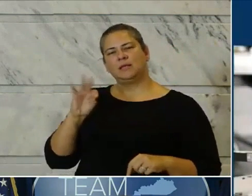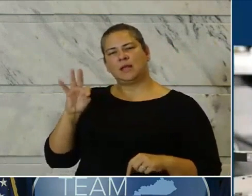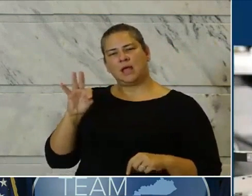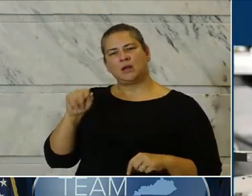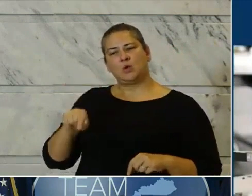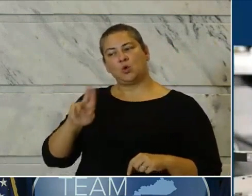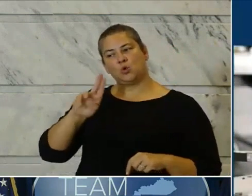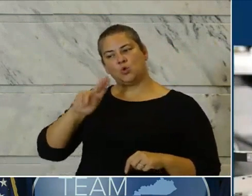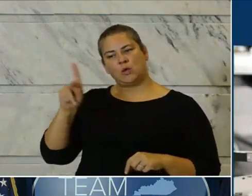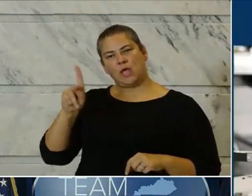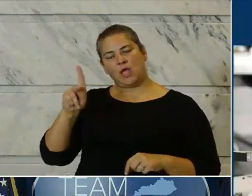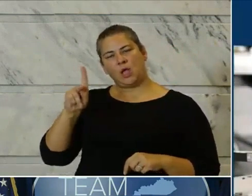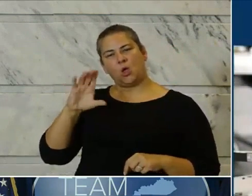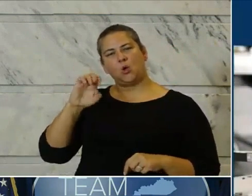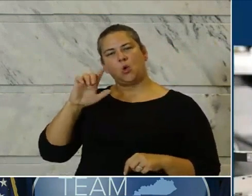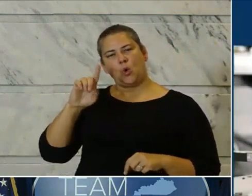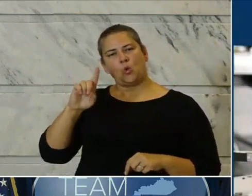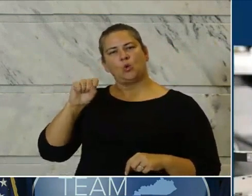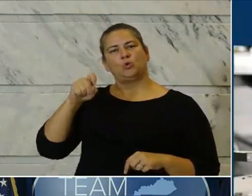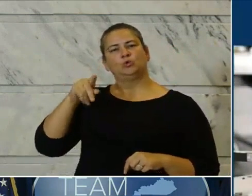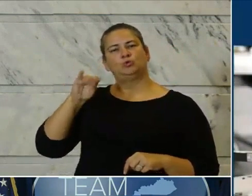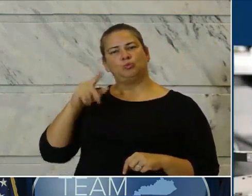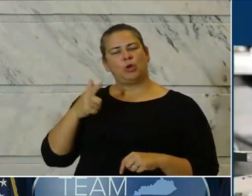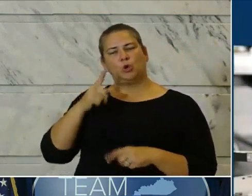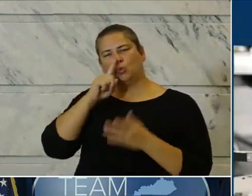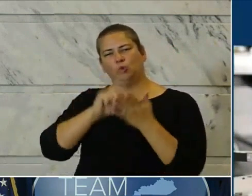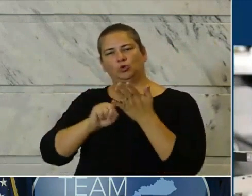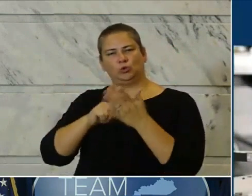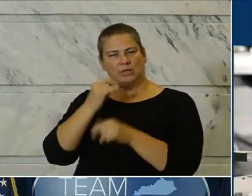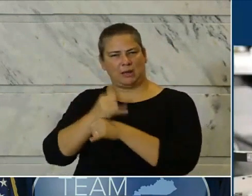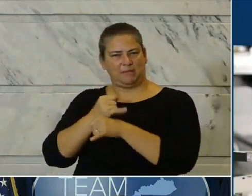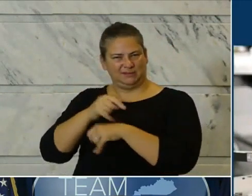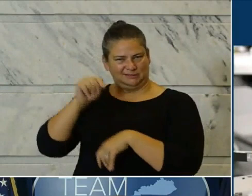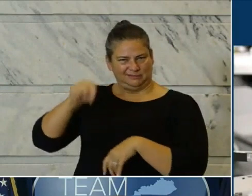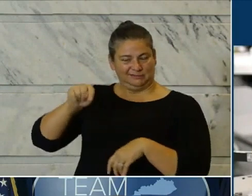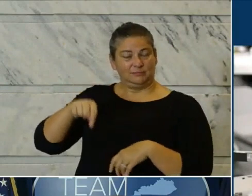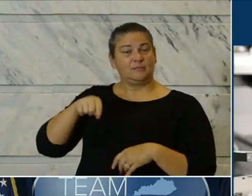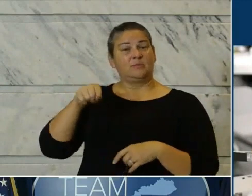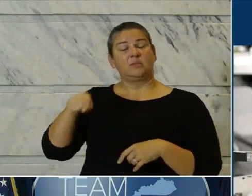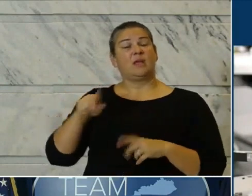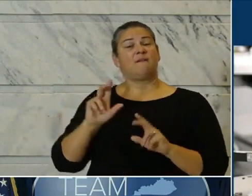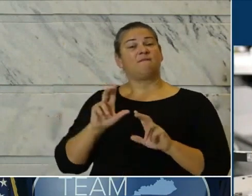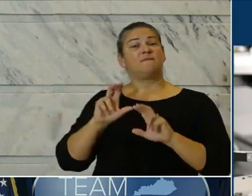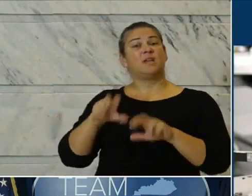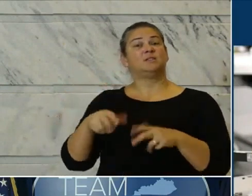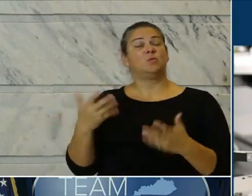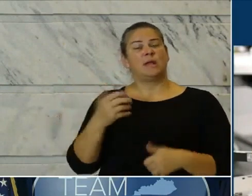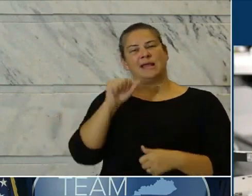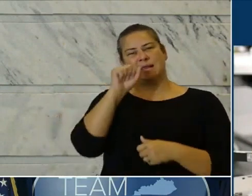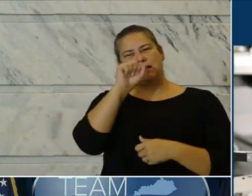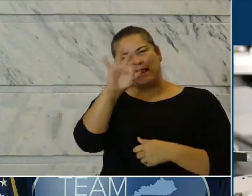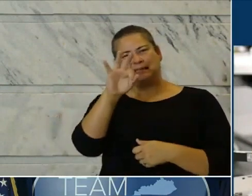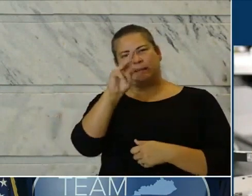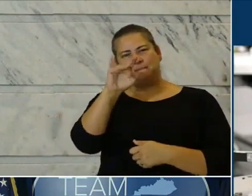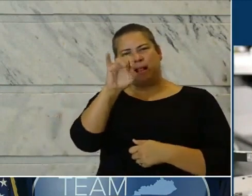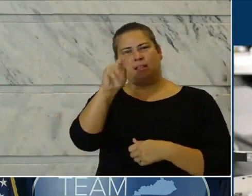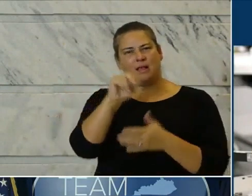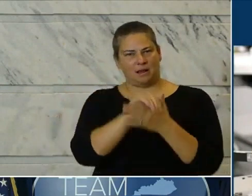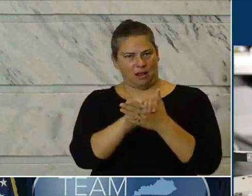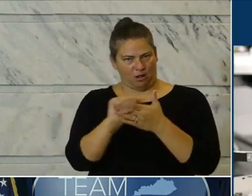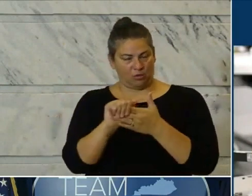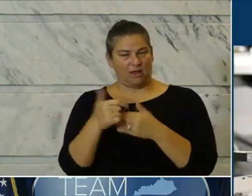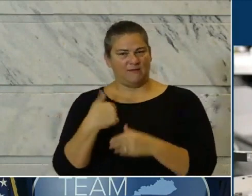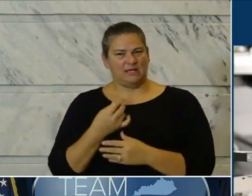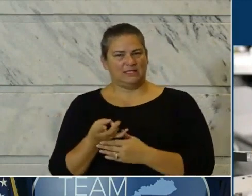UK Coldstream Research Campus. The company is investing more than $19 million new dollars and will create 78 full-time